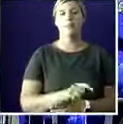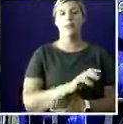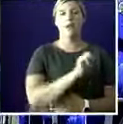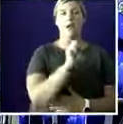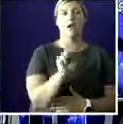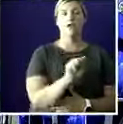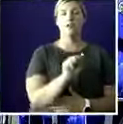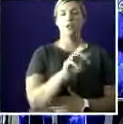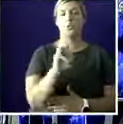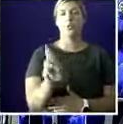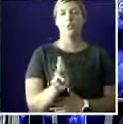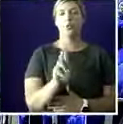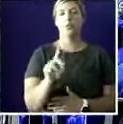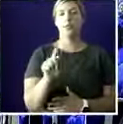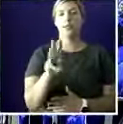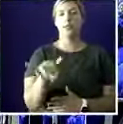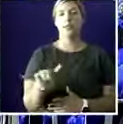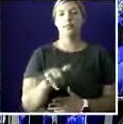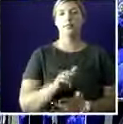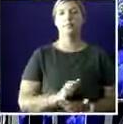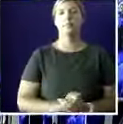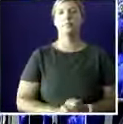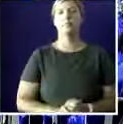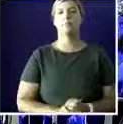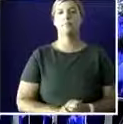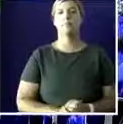Audrey Rose Kelly.